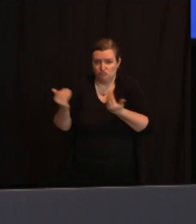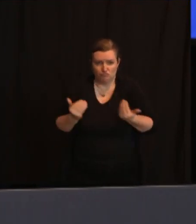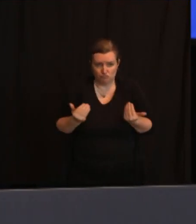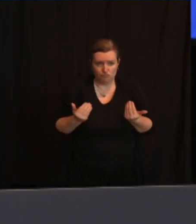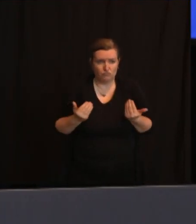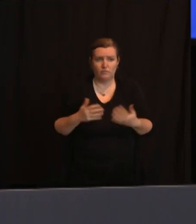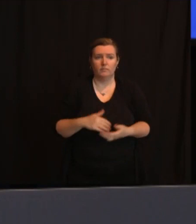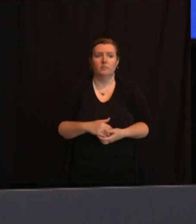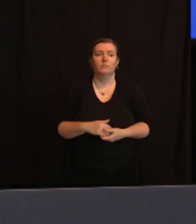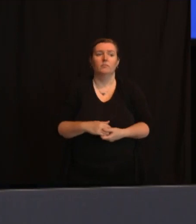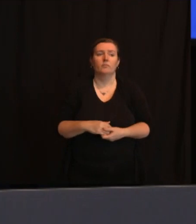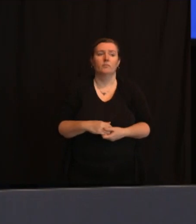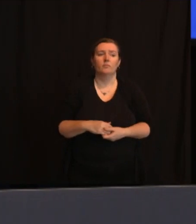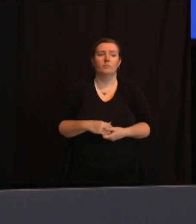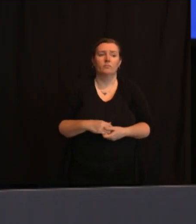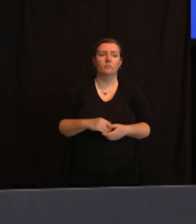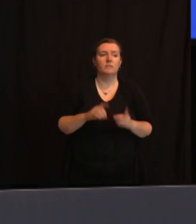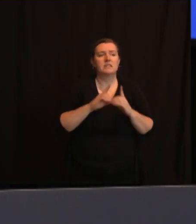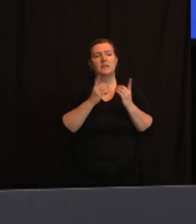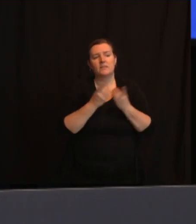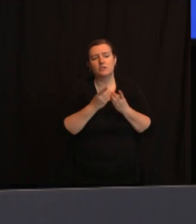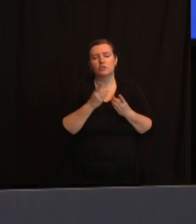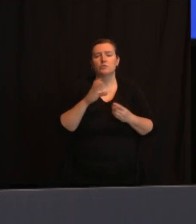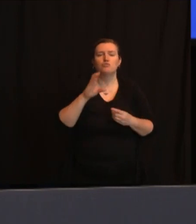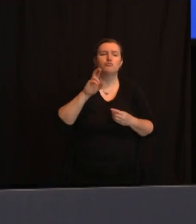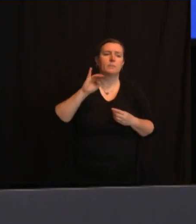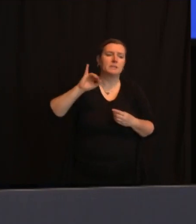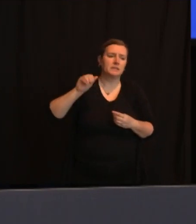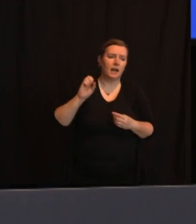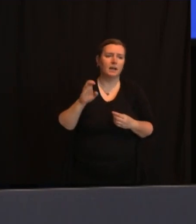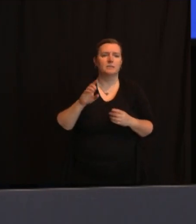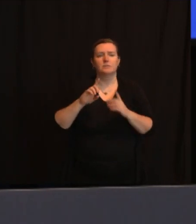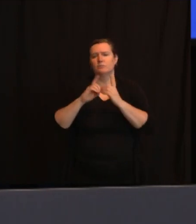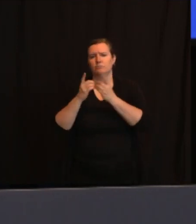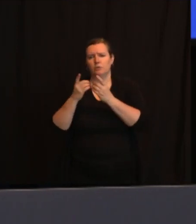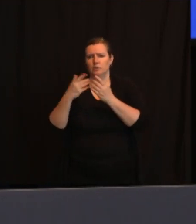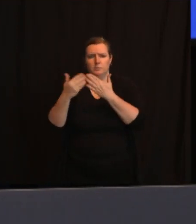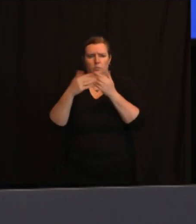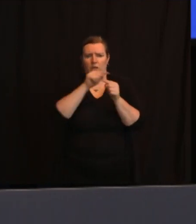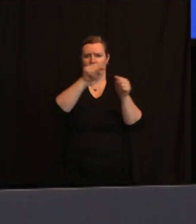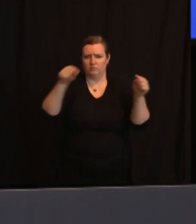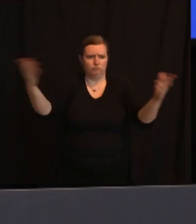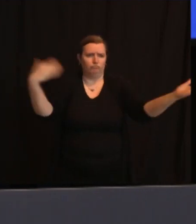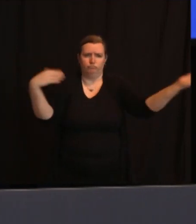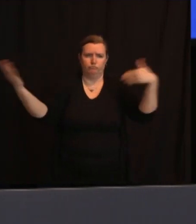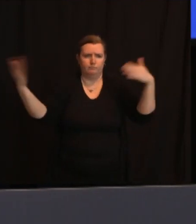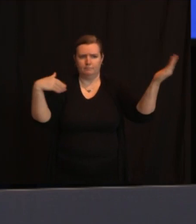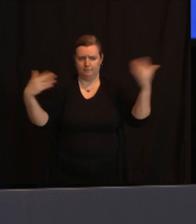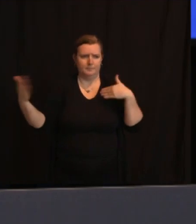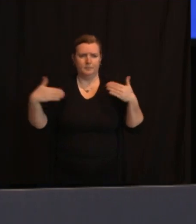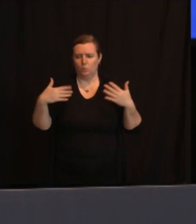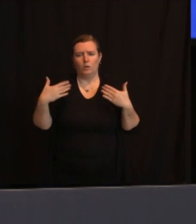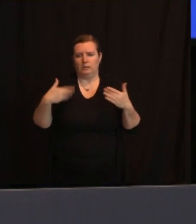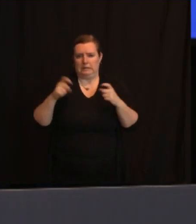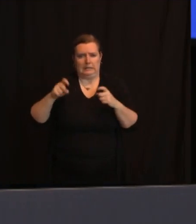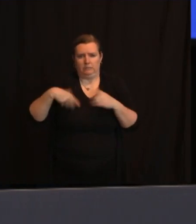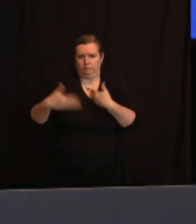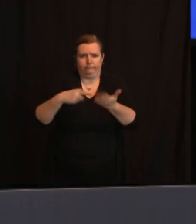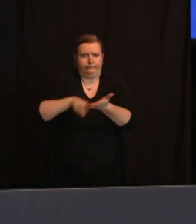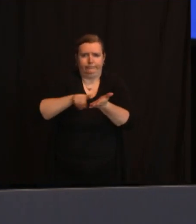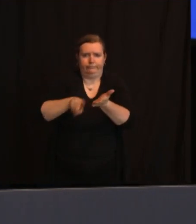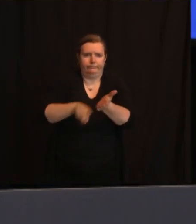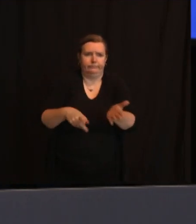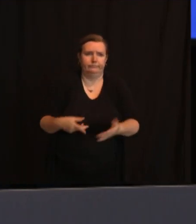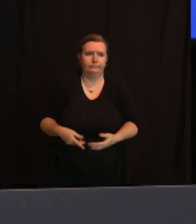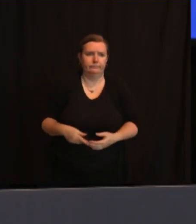Criminal Justice. We'll bring whatever resources we need to take this investigation wherever it goes. As far as charges, we're in the first phase.